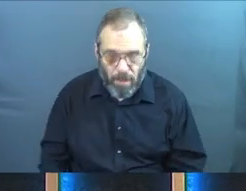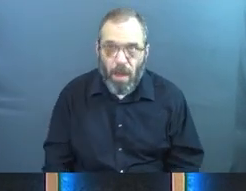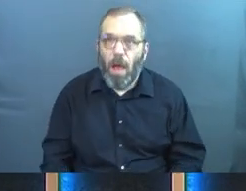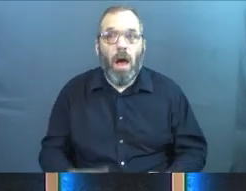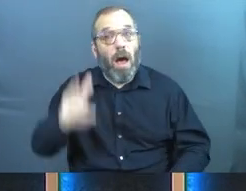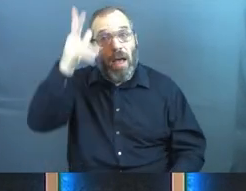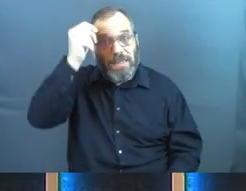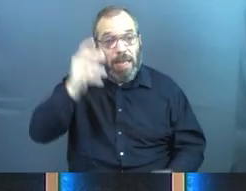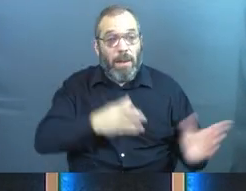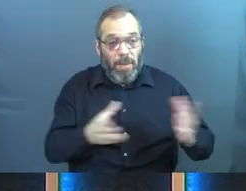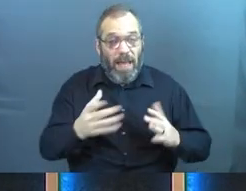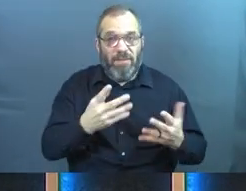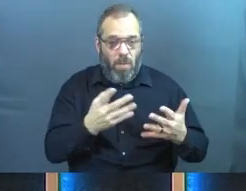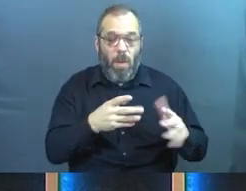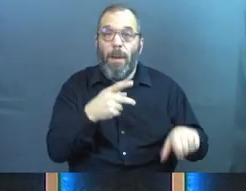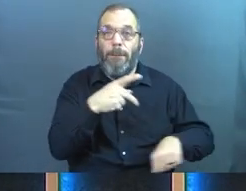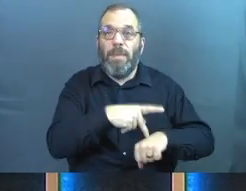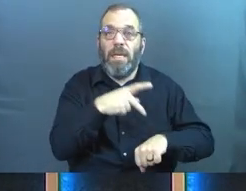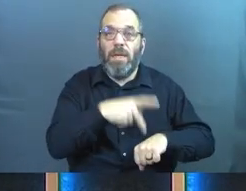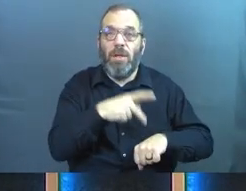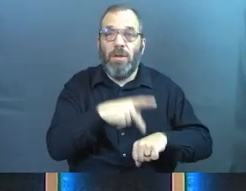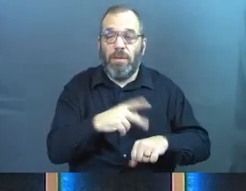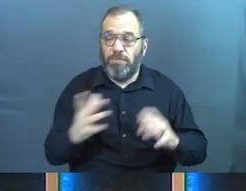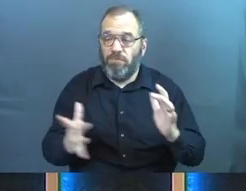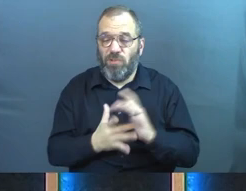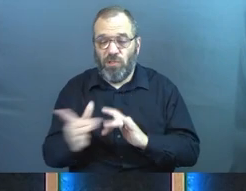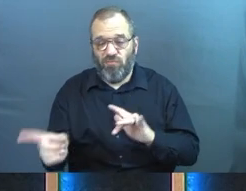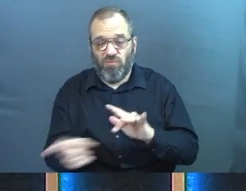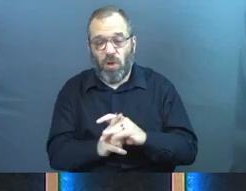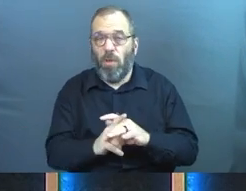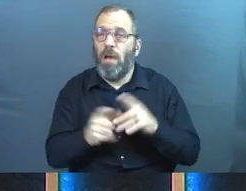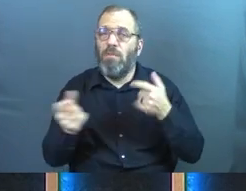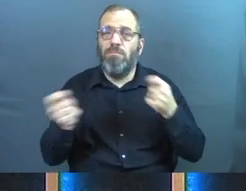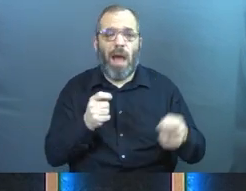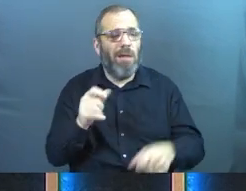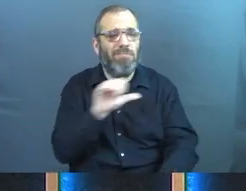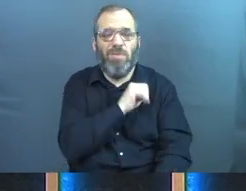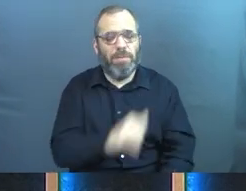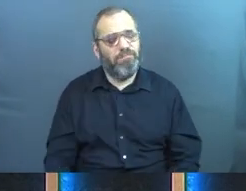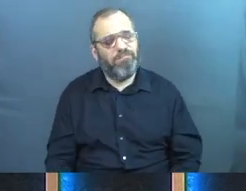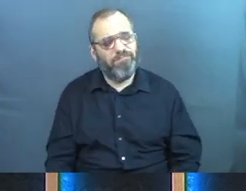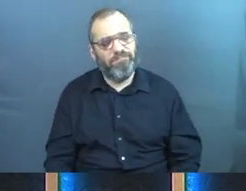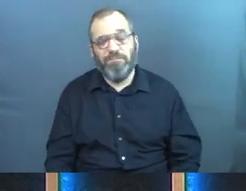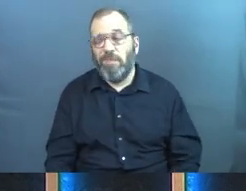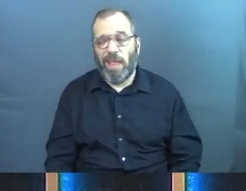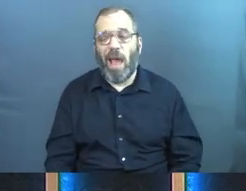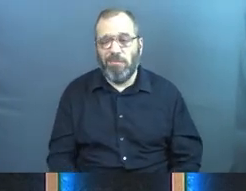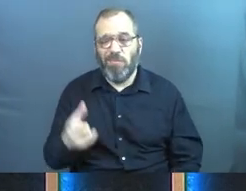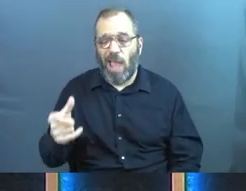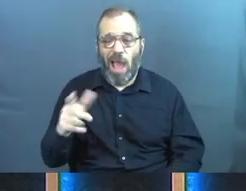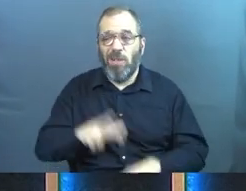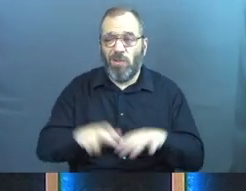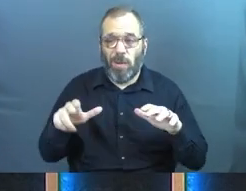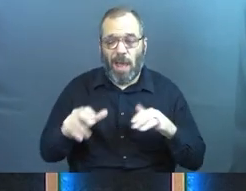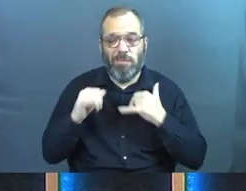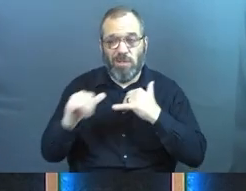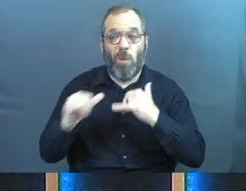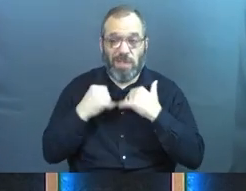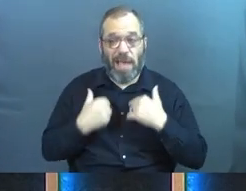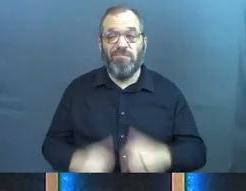Satan had a plan for Peter. And Jesus comes in his sovereignty and his power and says, yeah, you were in that throne room, but so was